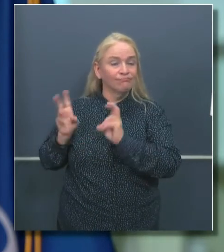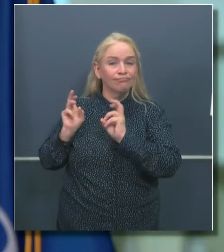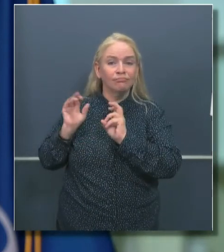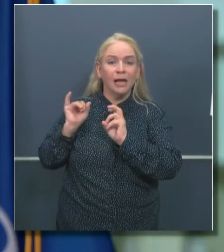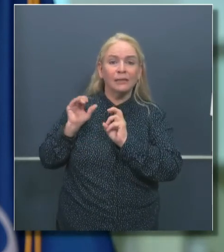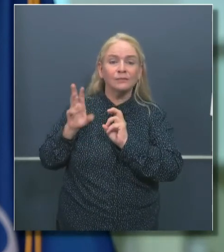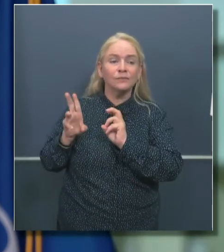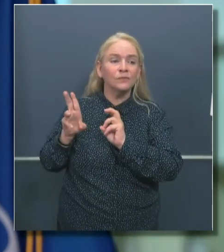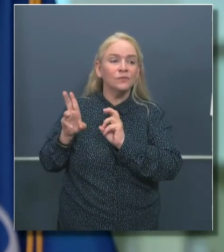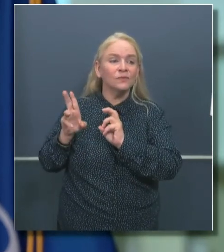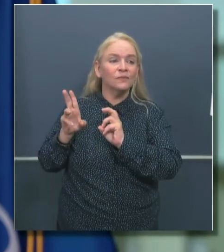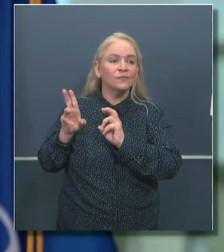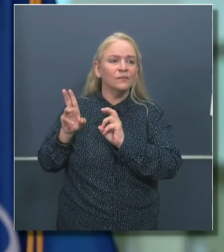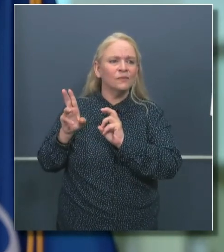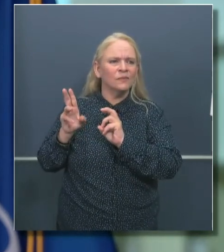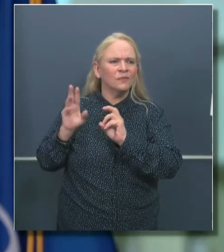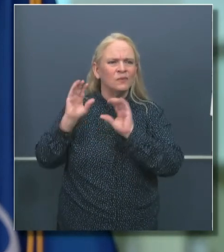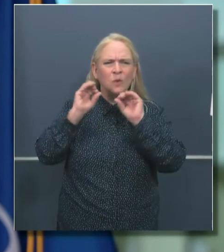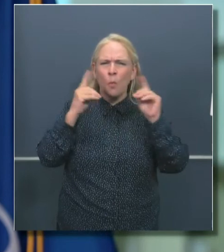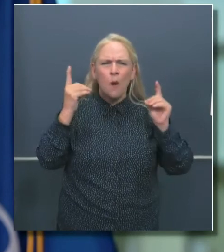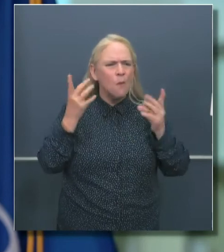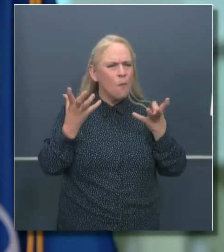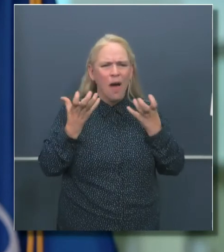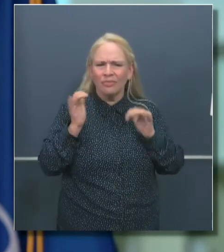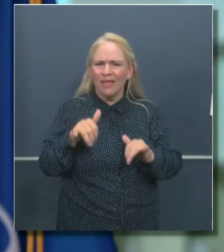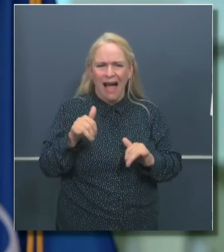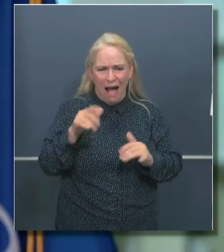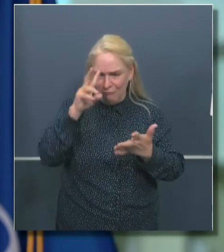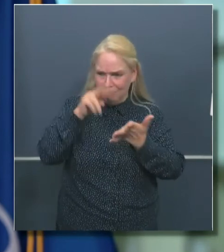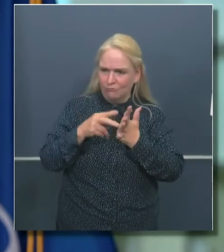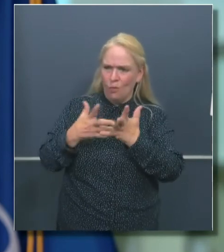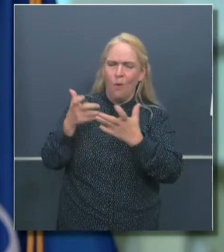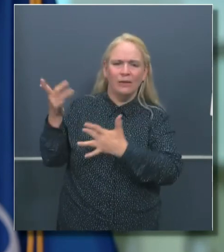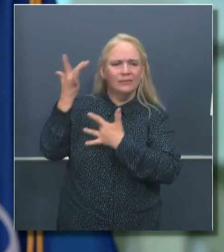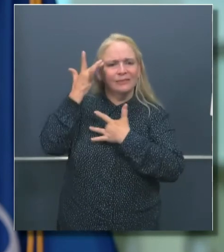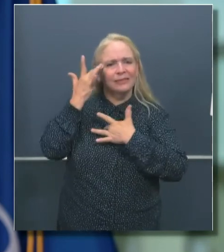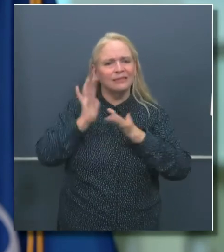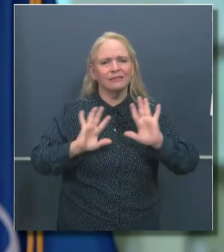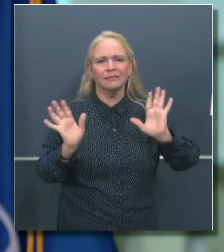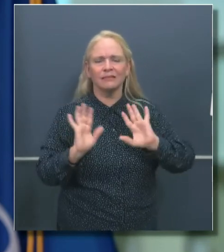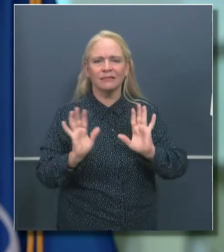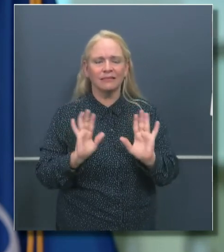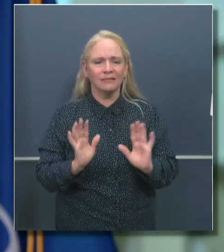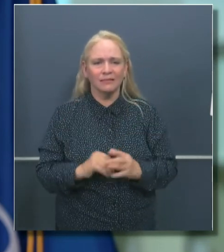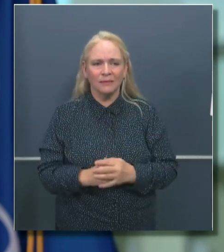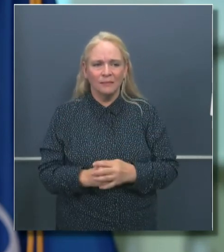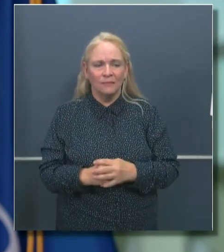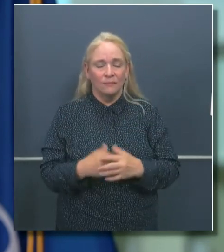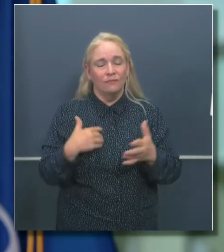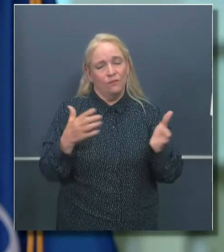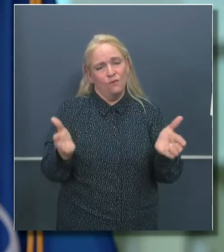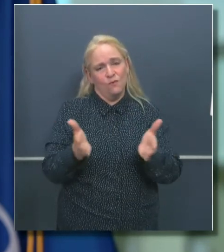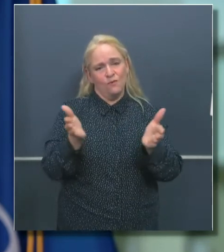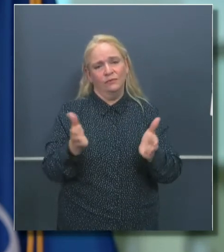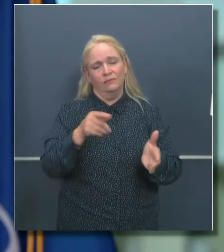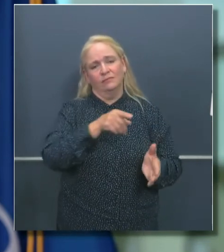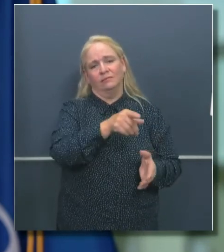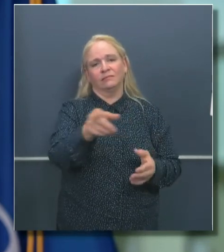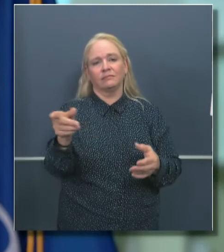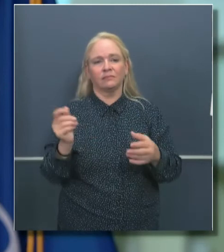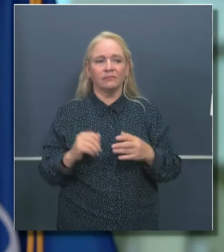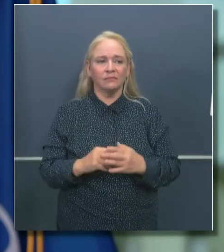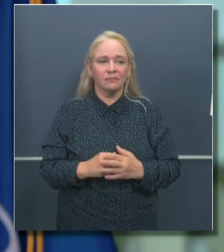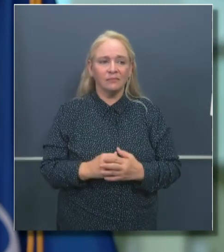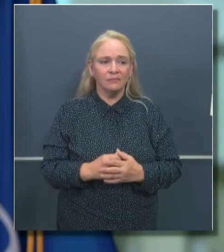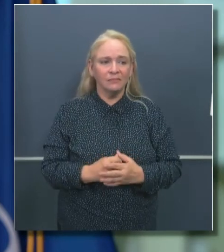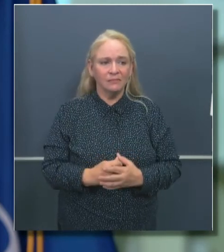one wants to do that. And so again, I'm just encouraging. At the same time, we're stepping up. We've been clear based on the previous question. We're